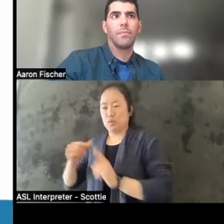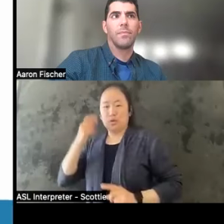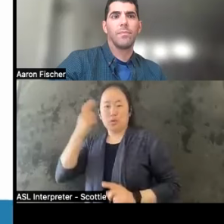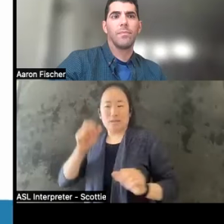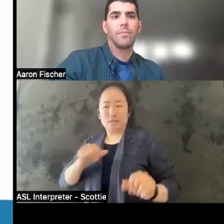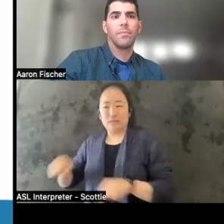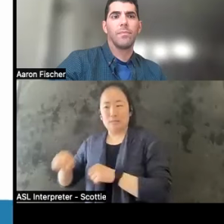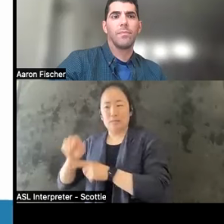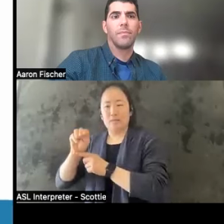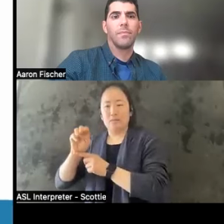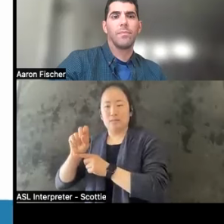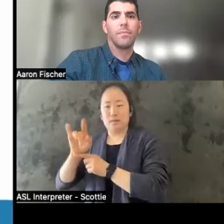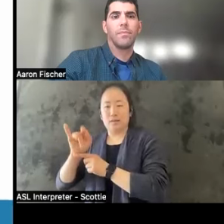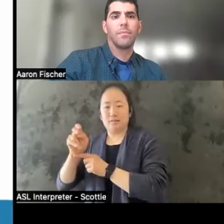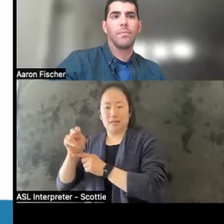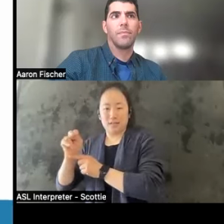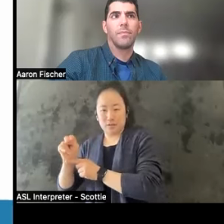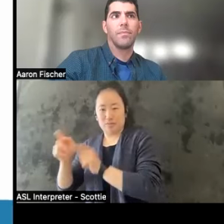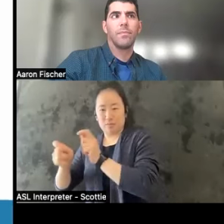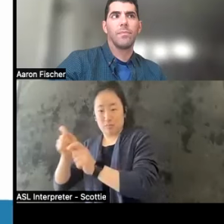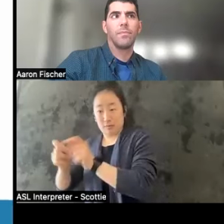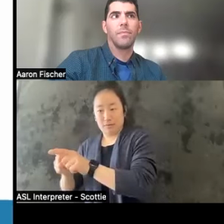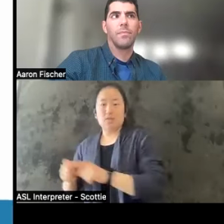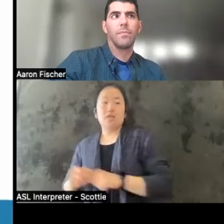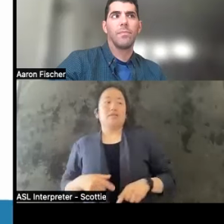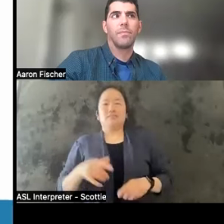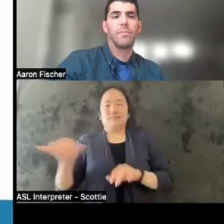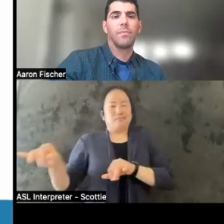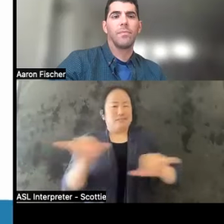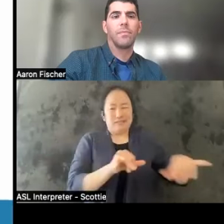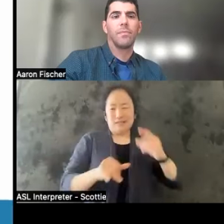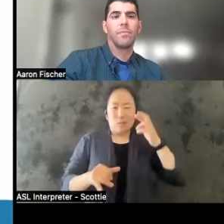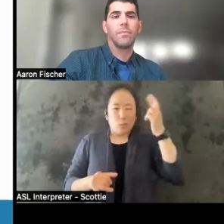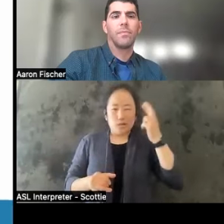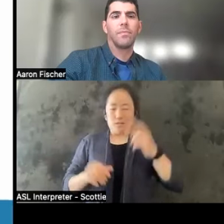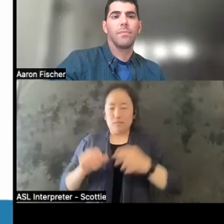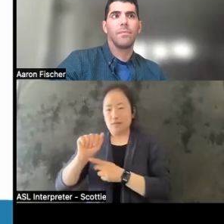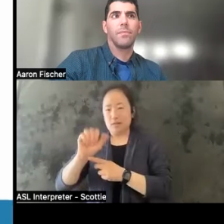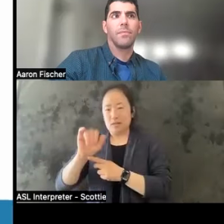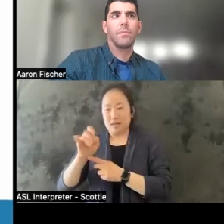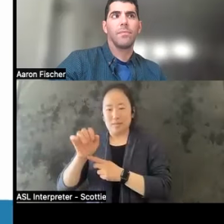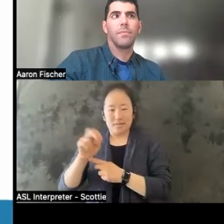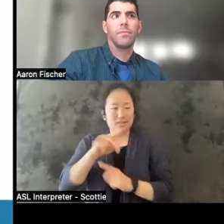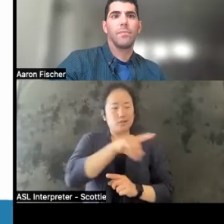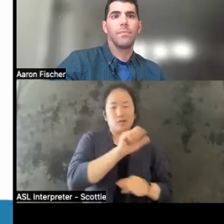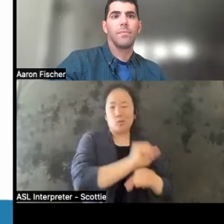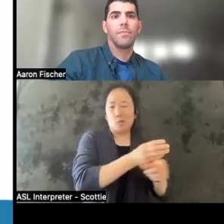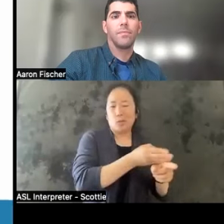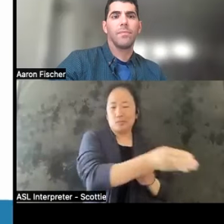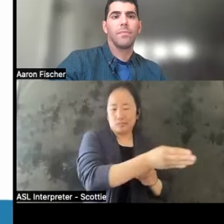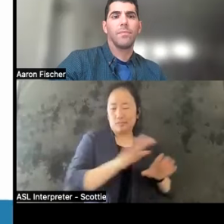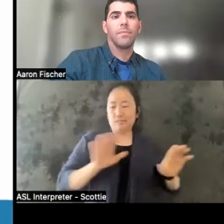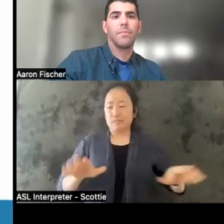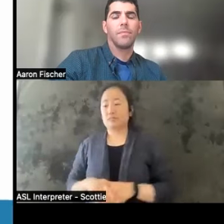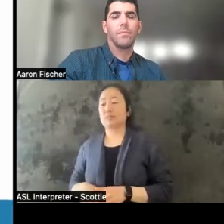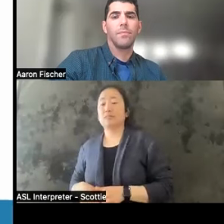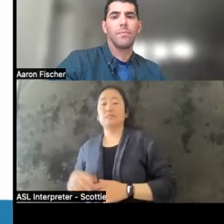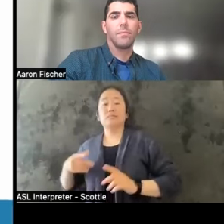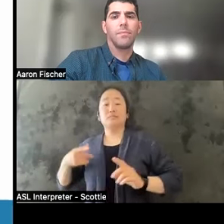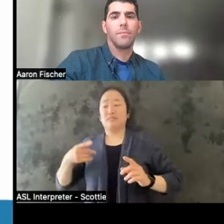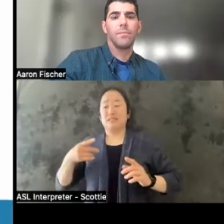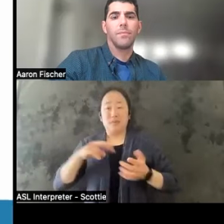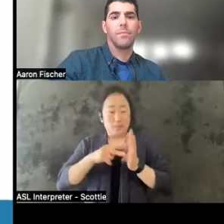this barrier that has been created, and to get equal access, there needs to be a change to